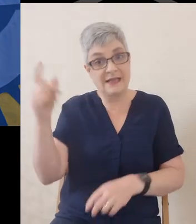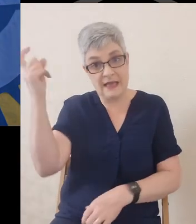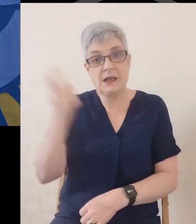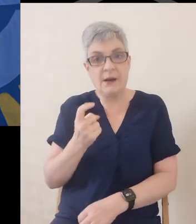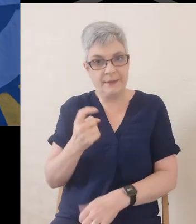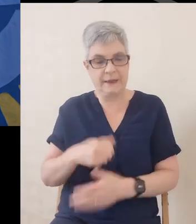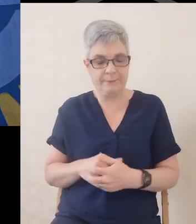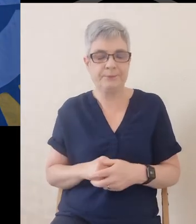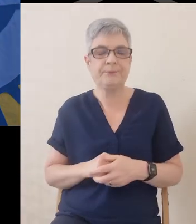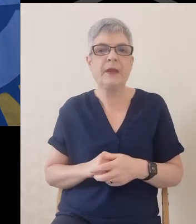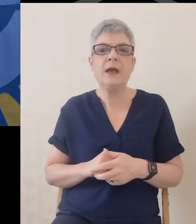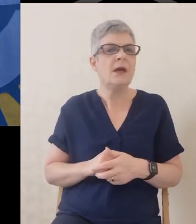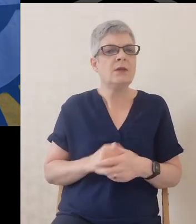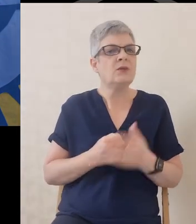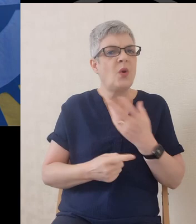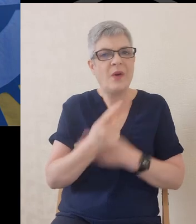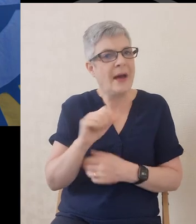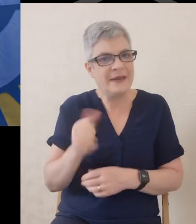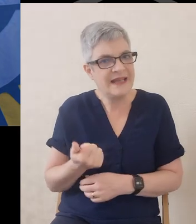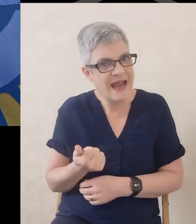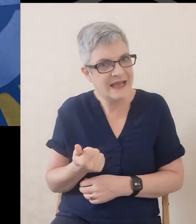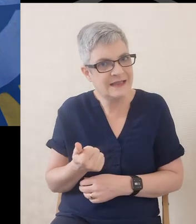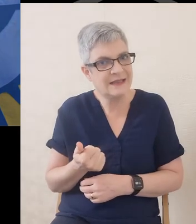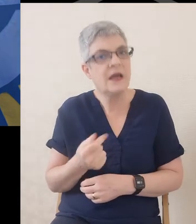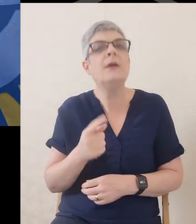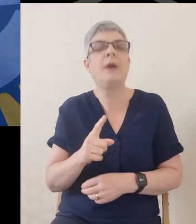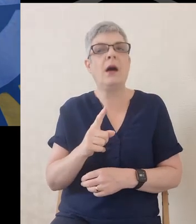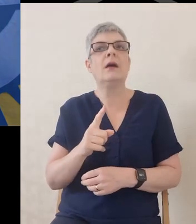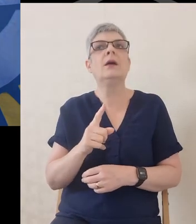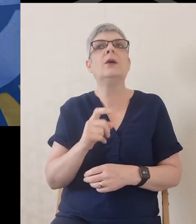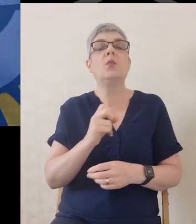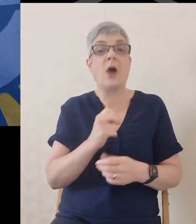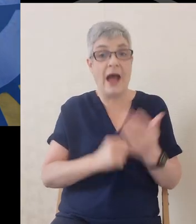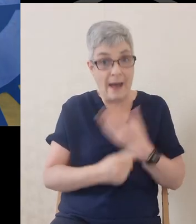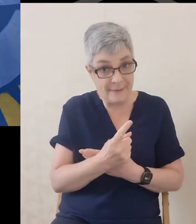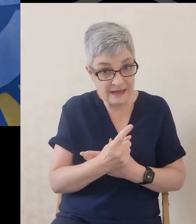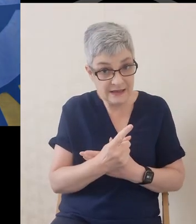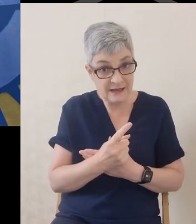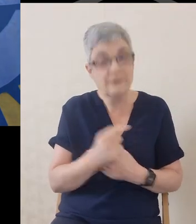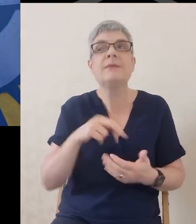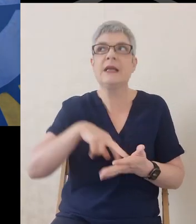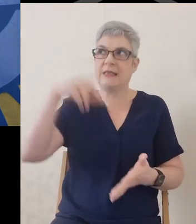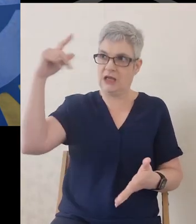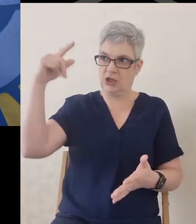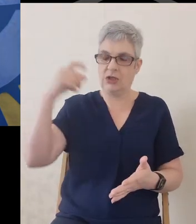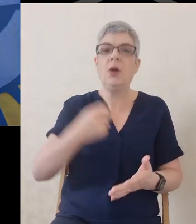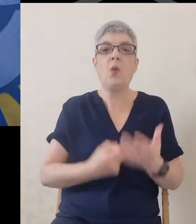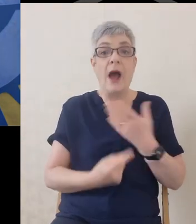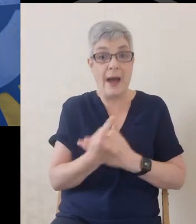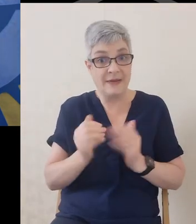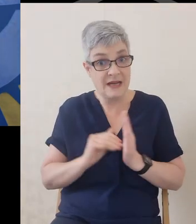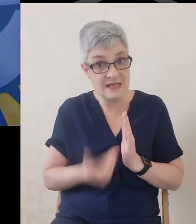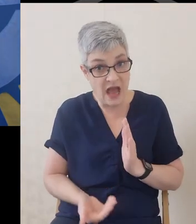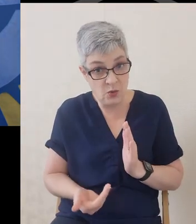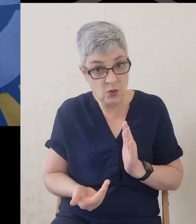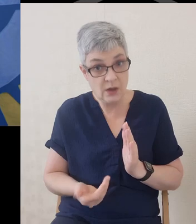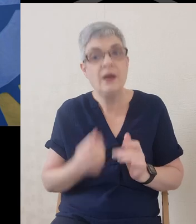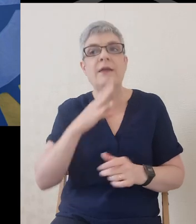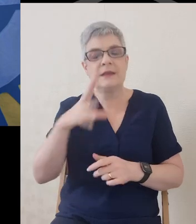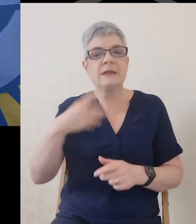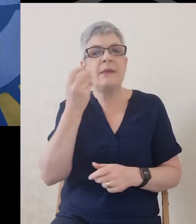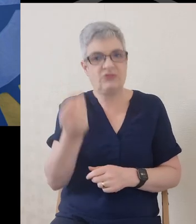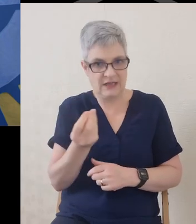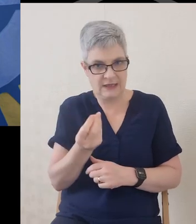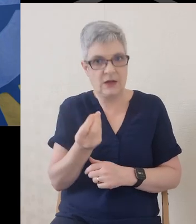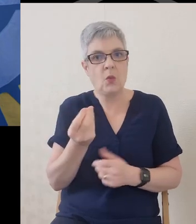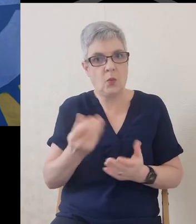Not so much what happened next as what happened, the ascension. What is happening, the Spirit with us